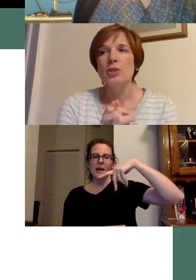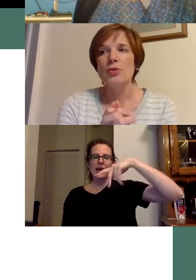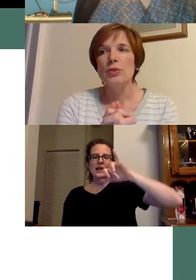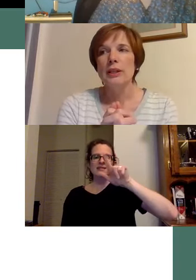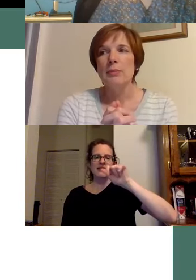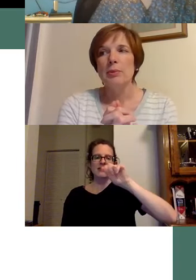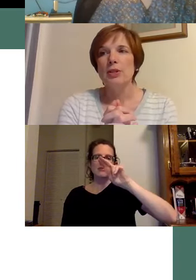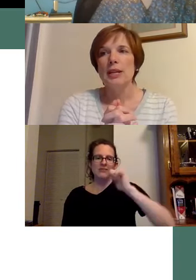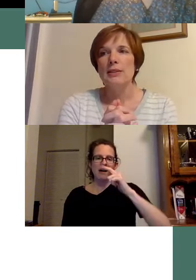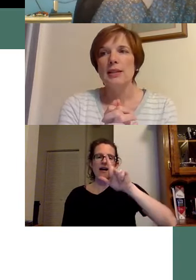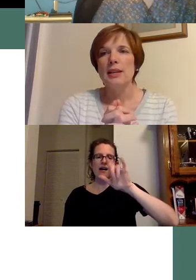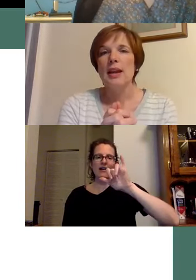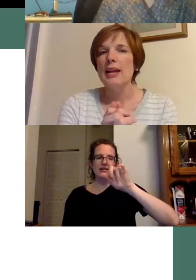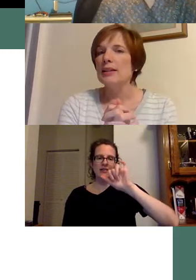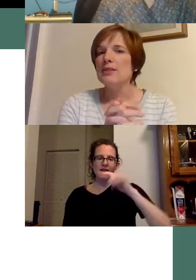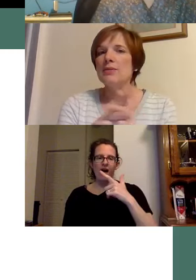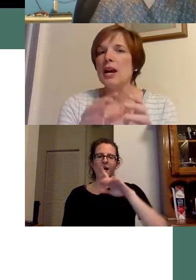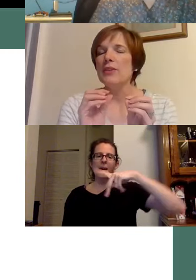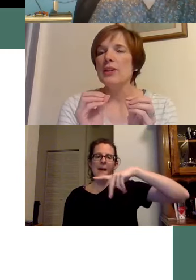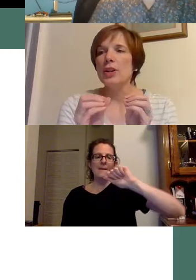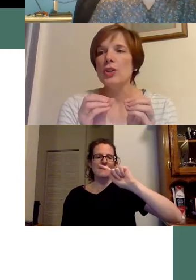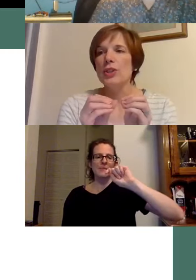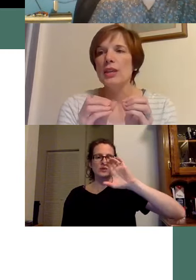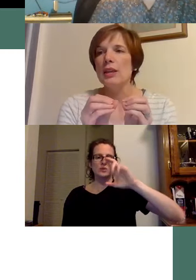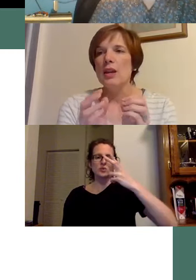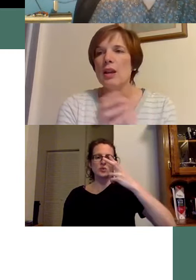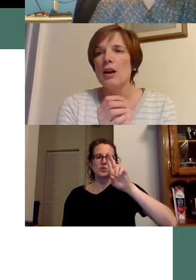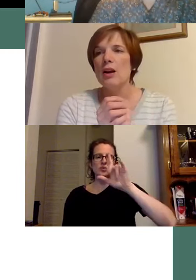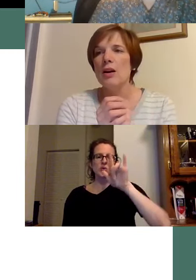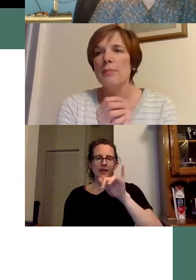ylang, patchouli, blue tansy, and it's got a very earthy